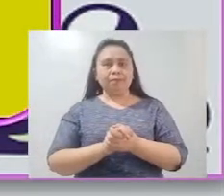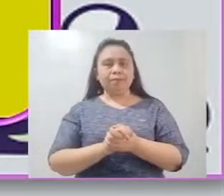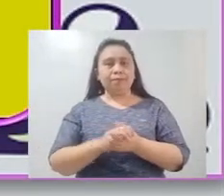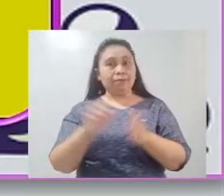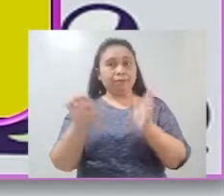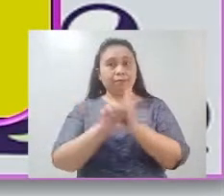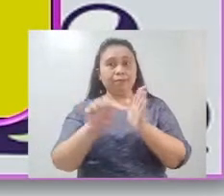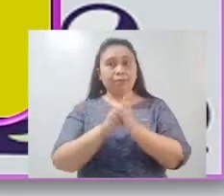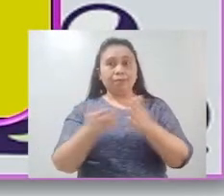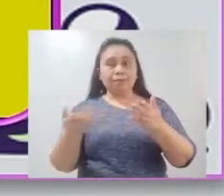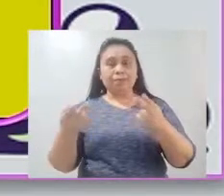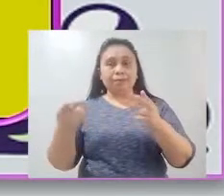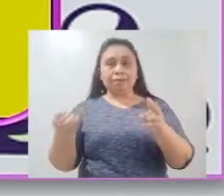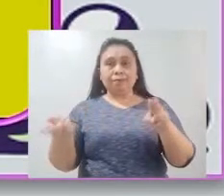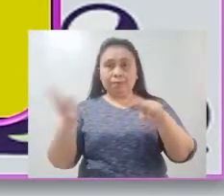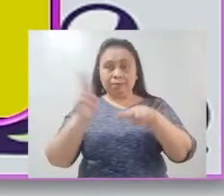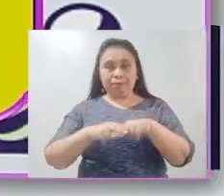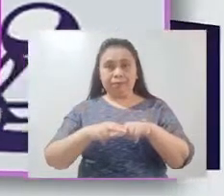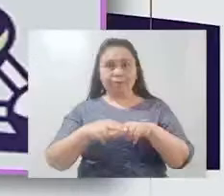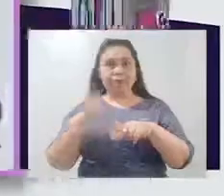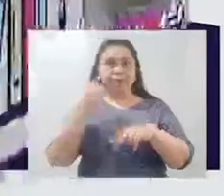as adding acid to water.